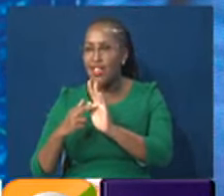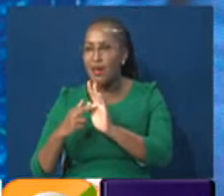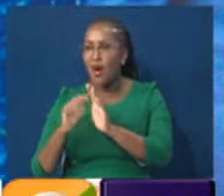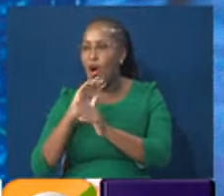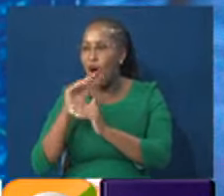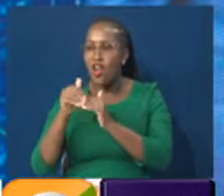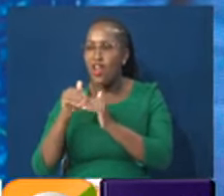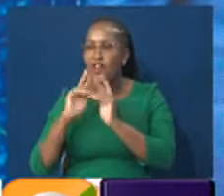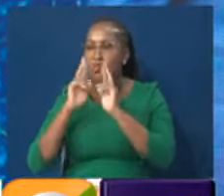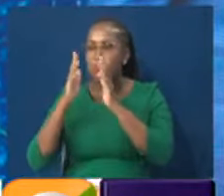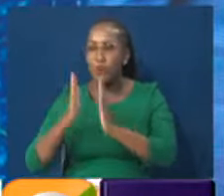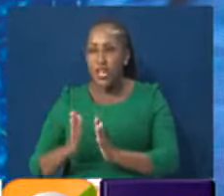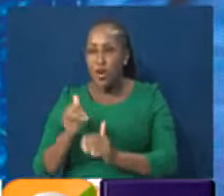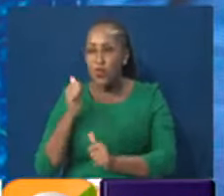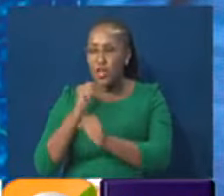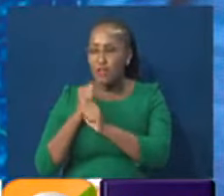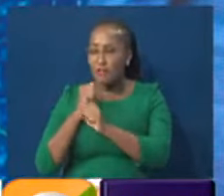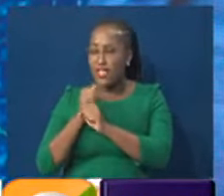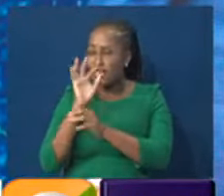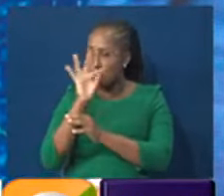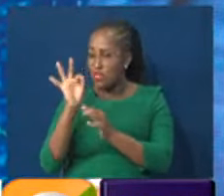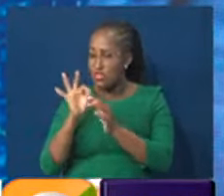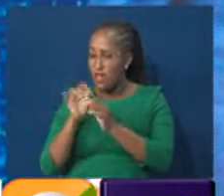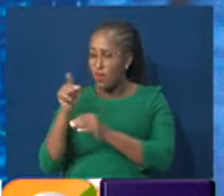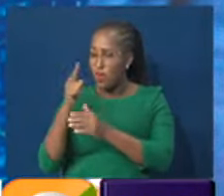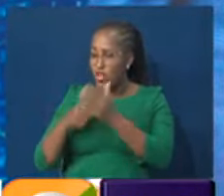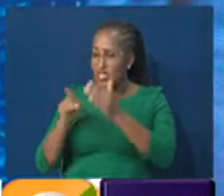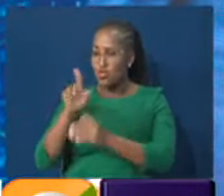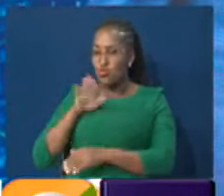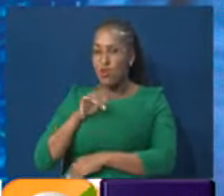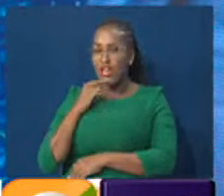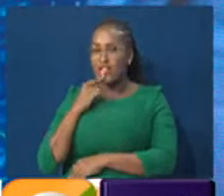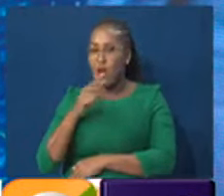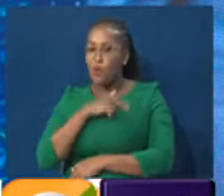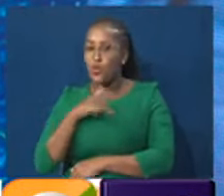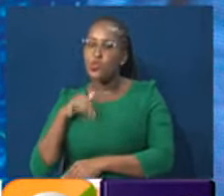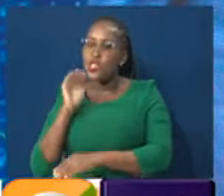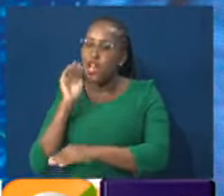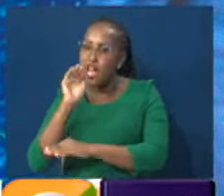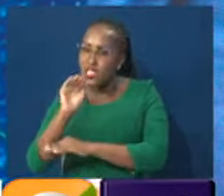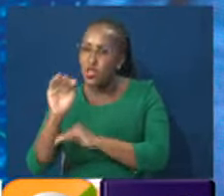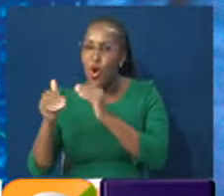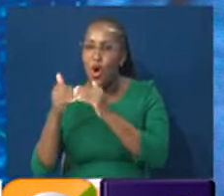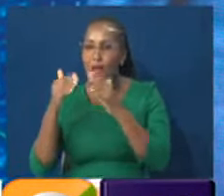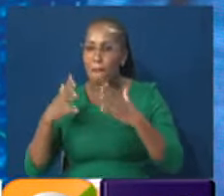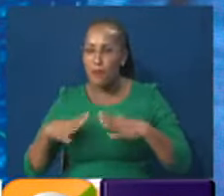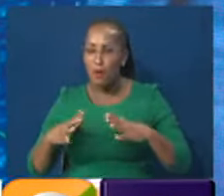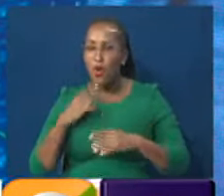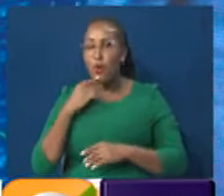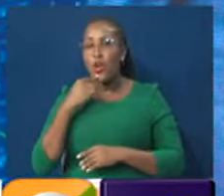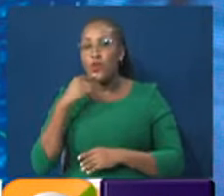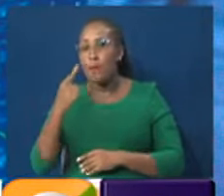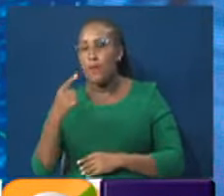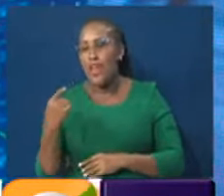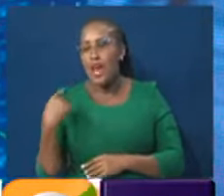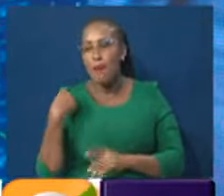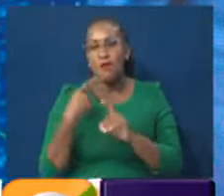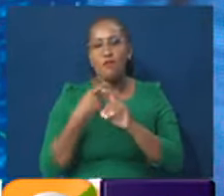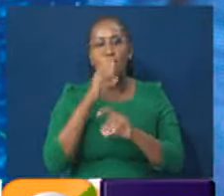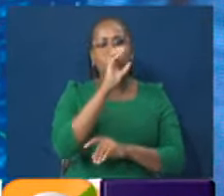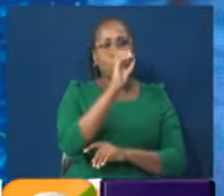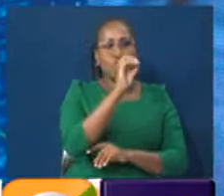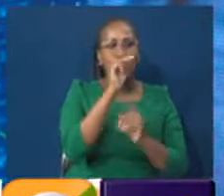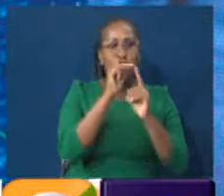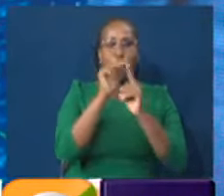What we did is exactly what Angela said. We asked all of our respondents to give a score from